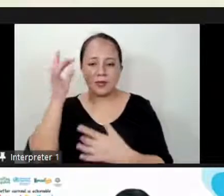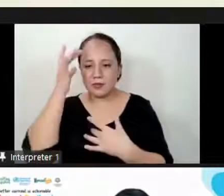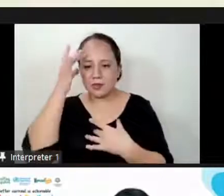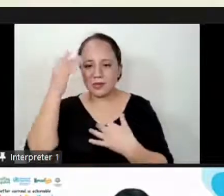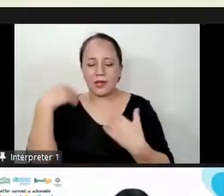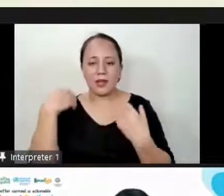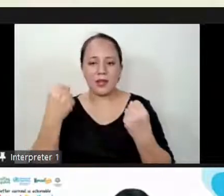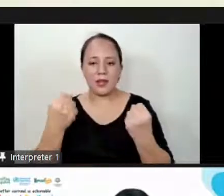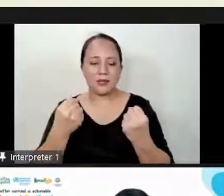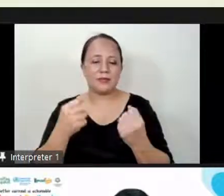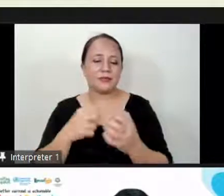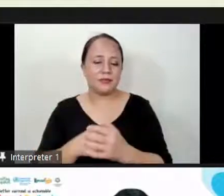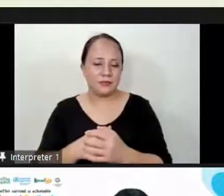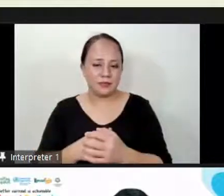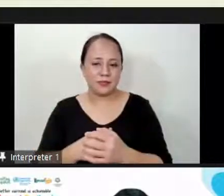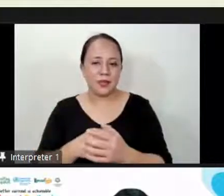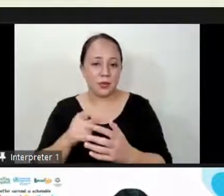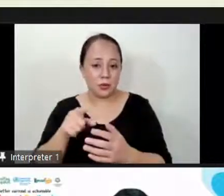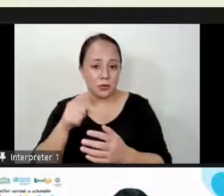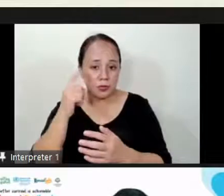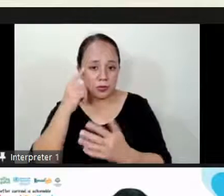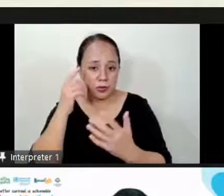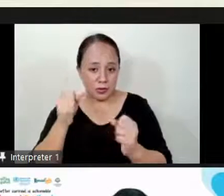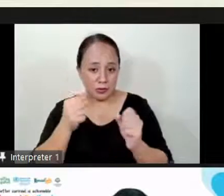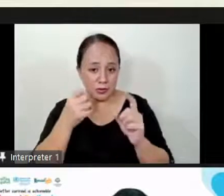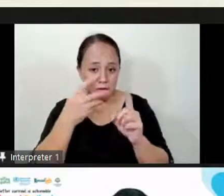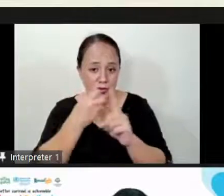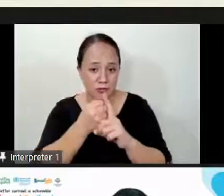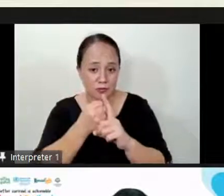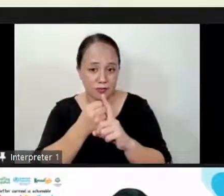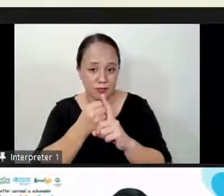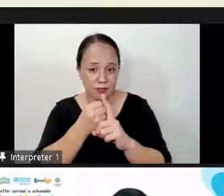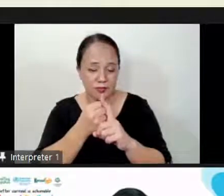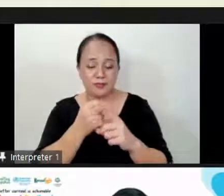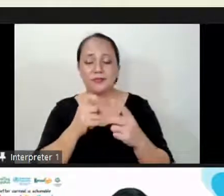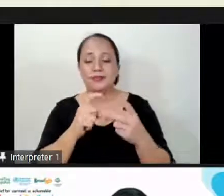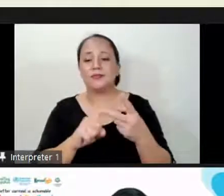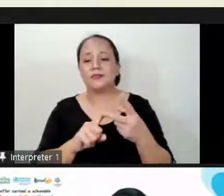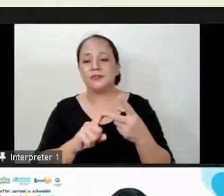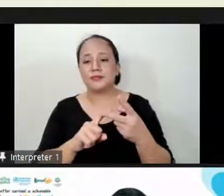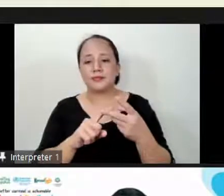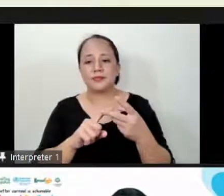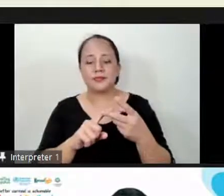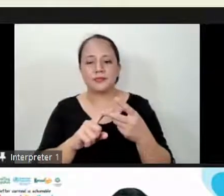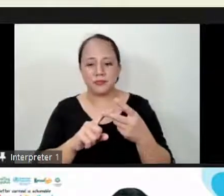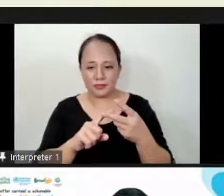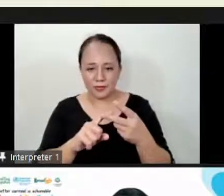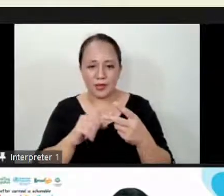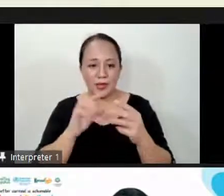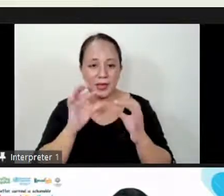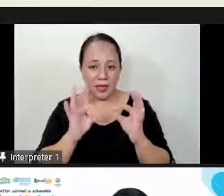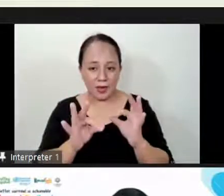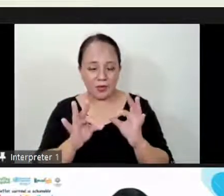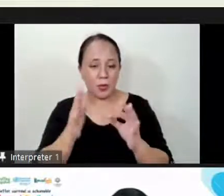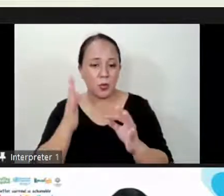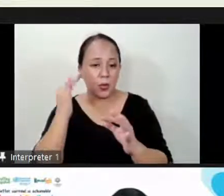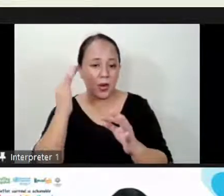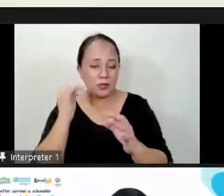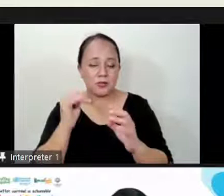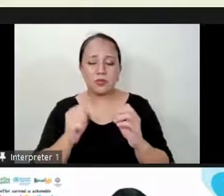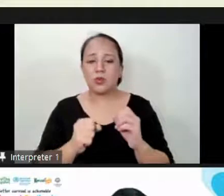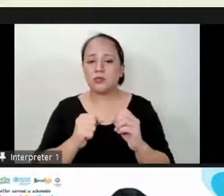and well-being. Do you think we can achieve this? And if so, why or why